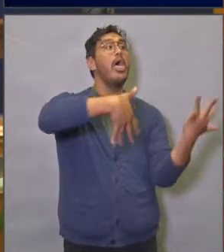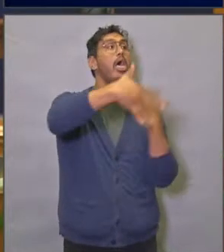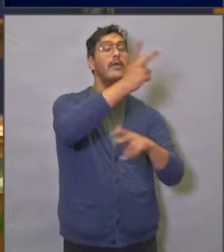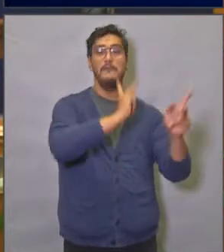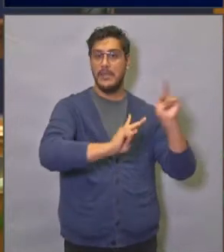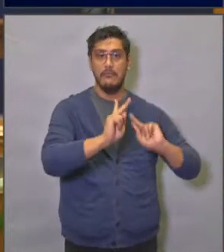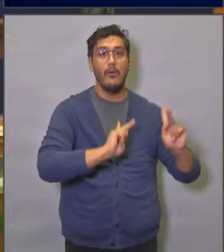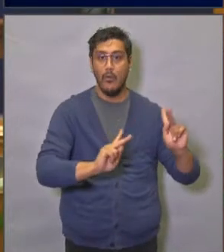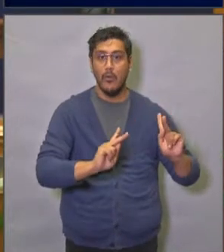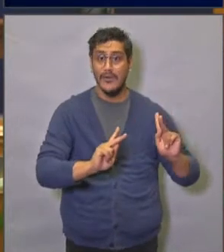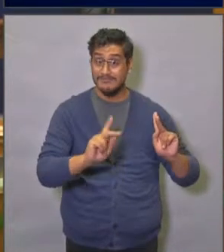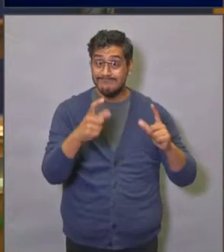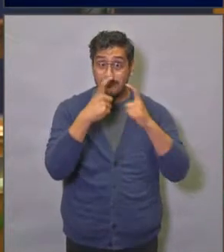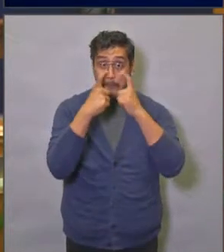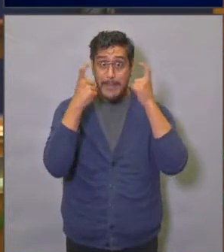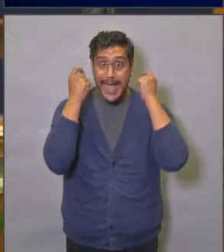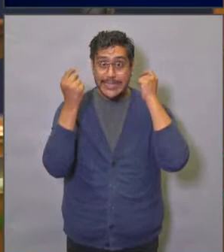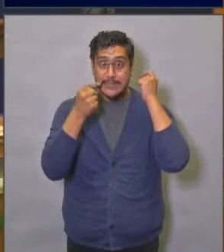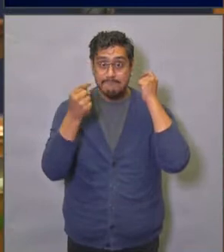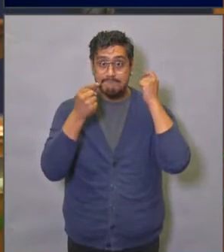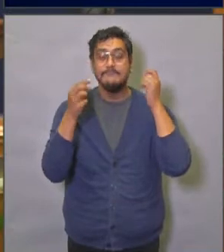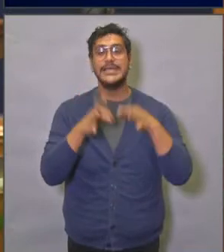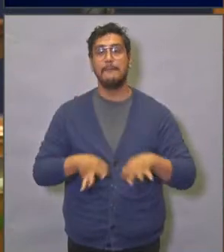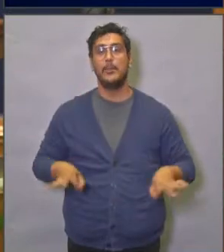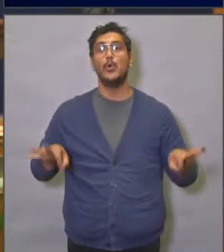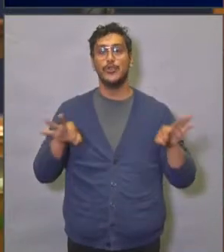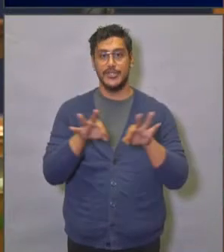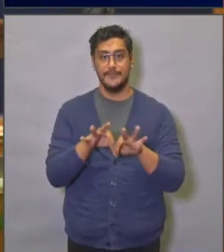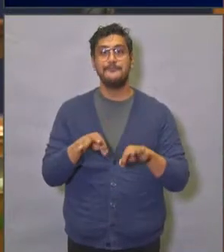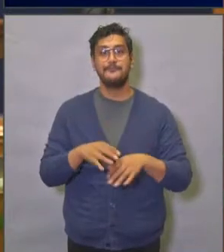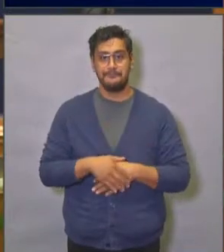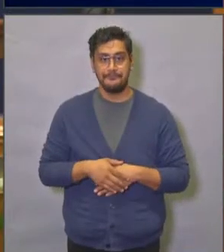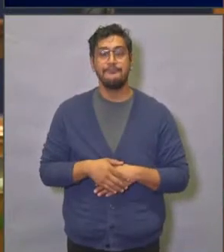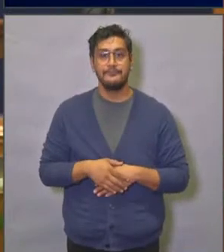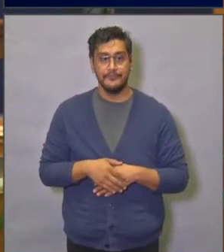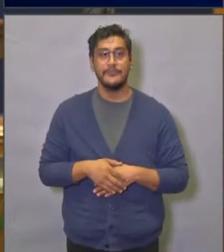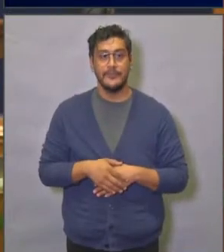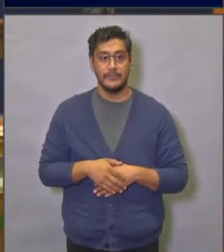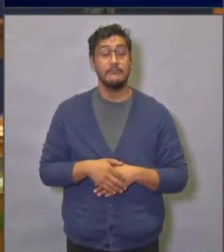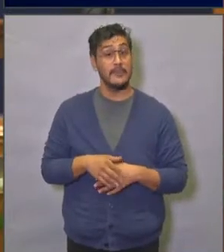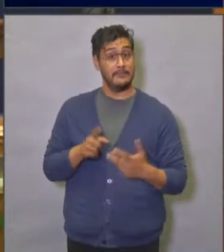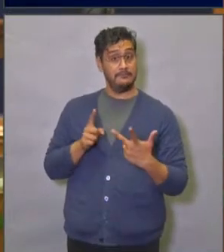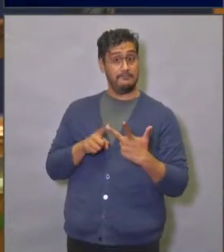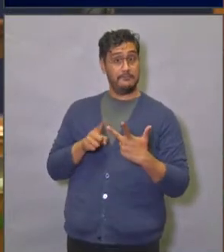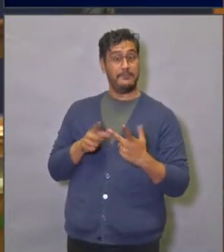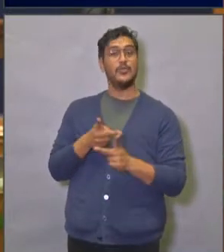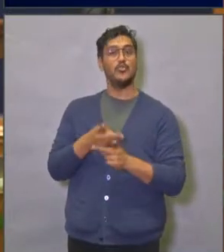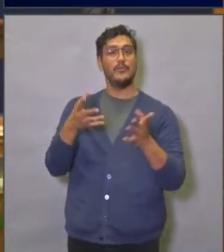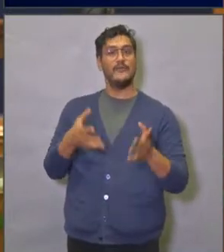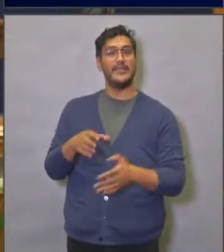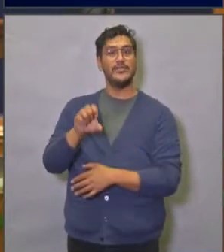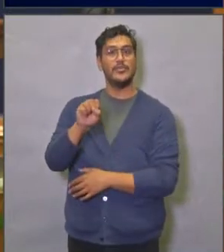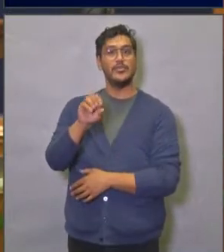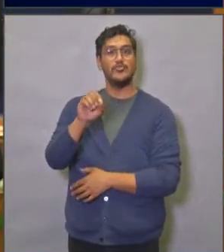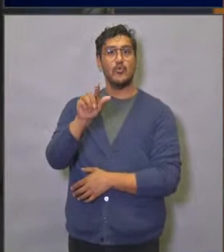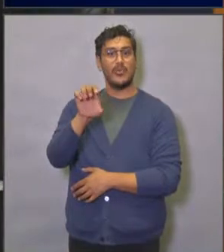household. And that mask continues to be critically important. We'll take the third part of the question from Supervisor Solis. Thank you.